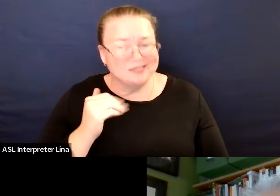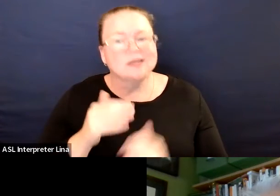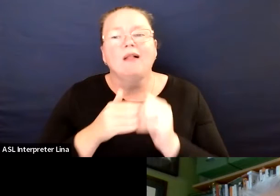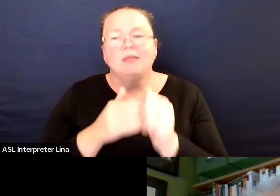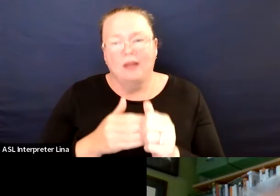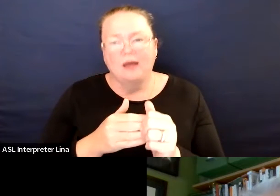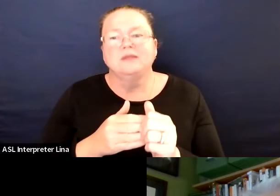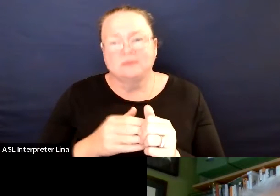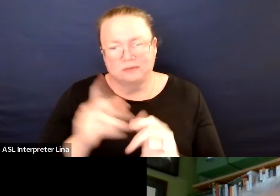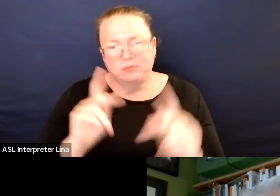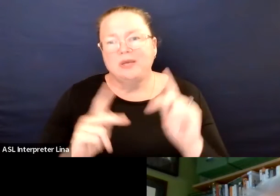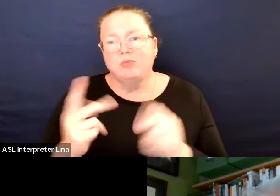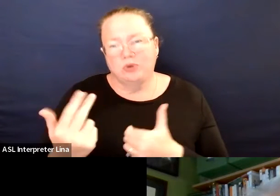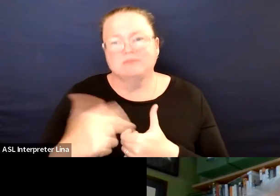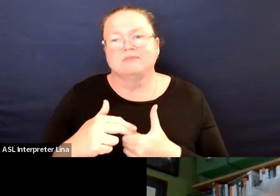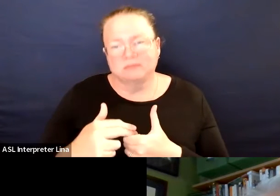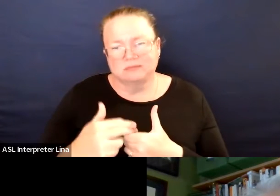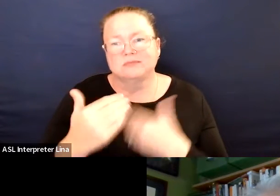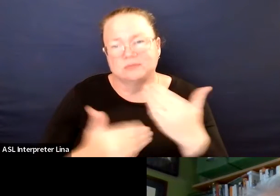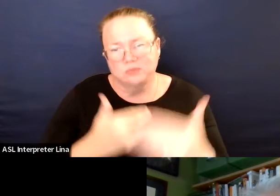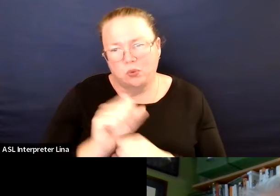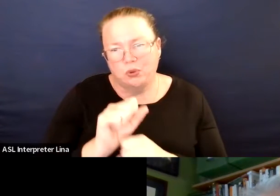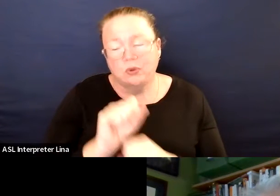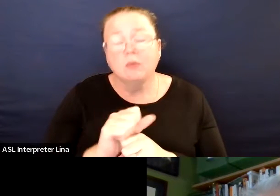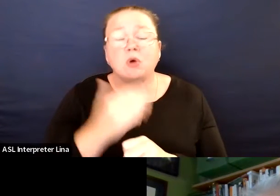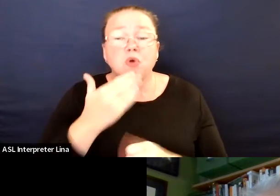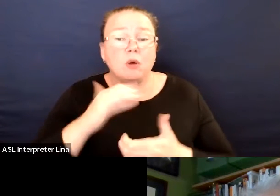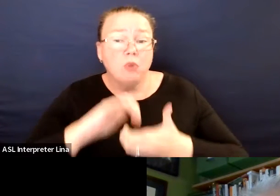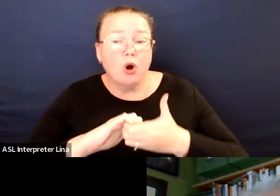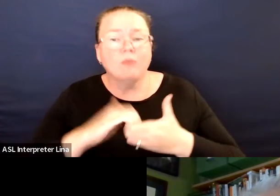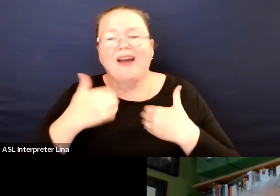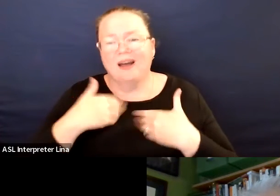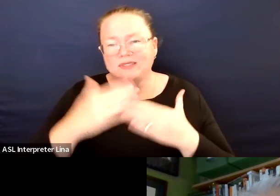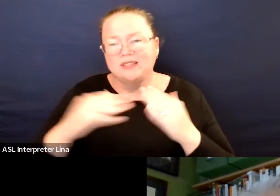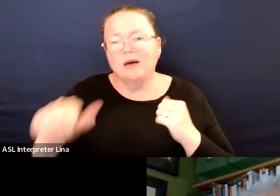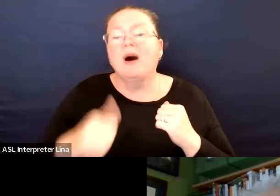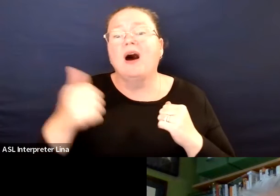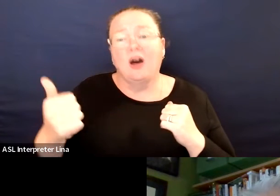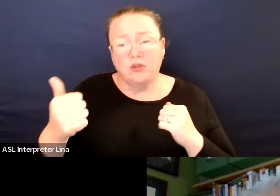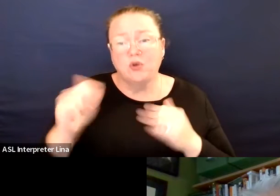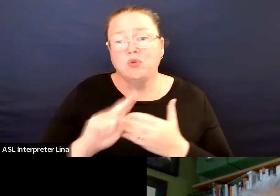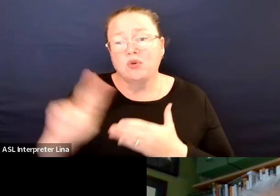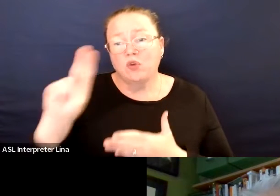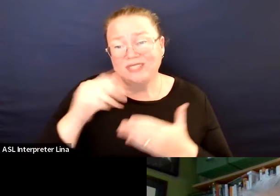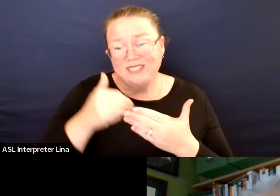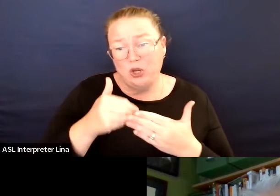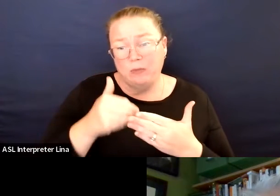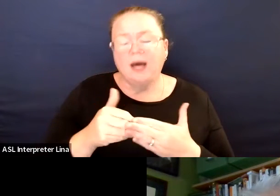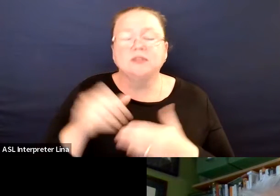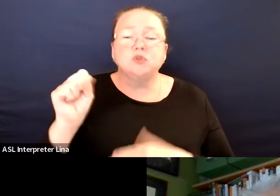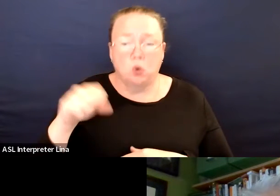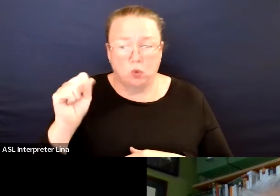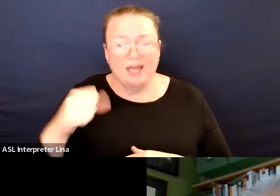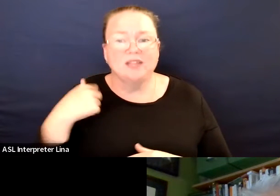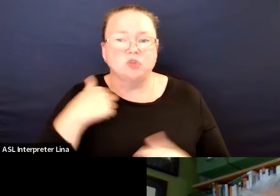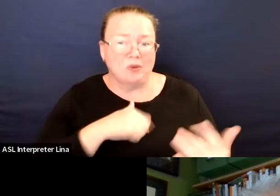people coming on board. But no, a great partnership with, we have a couple other universities close by. So yes, we have reached